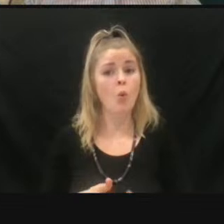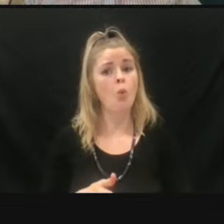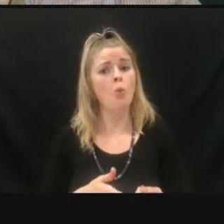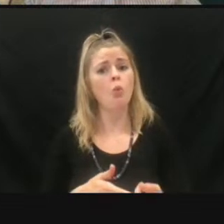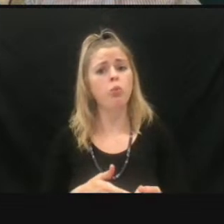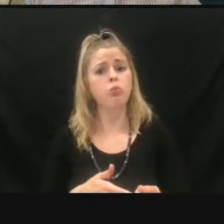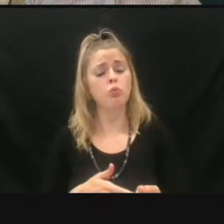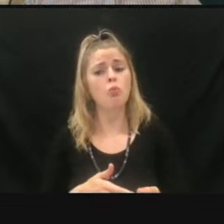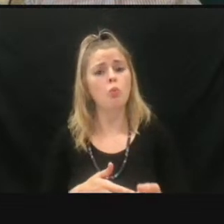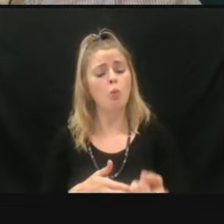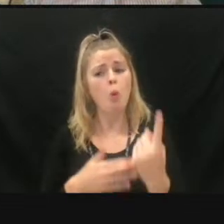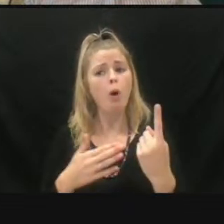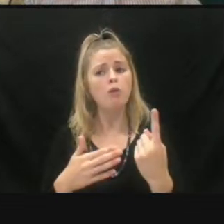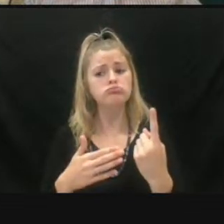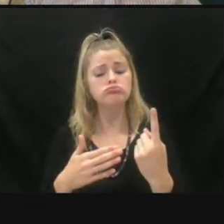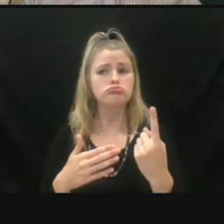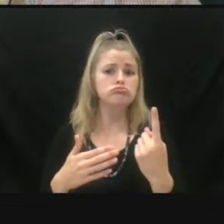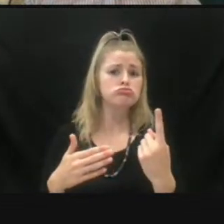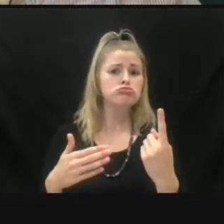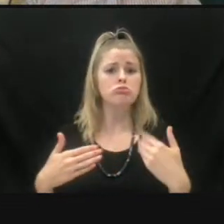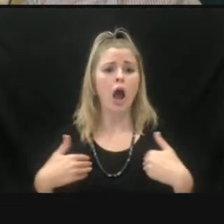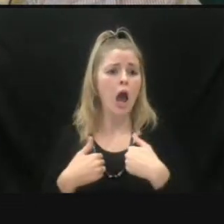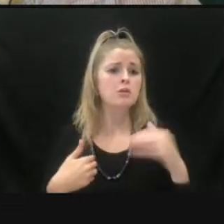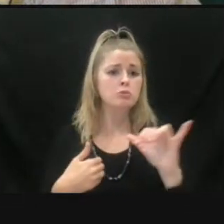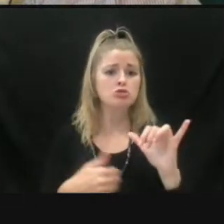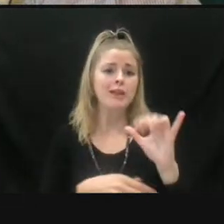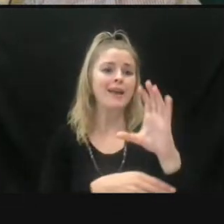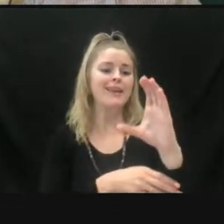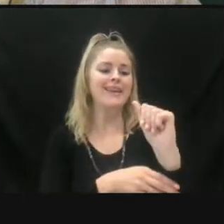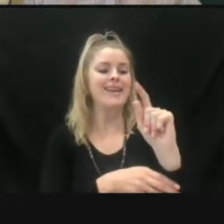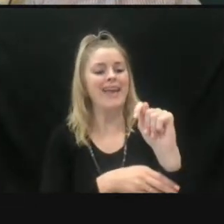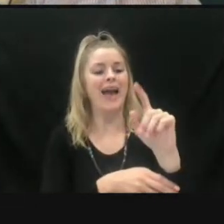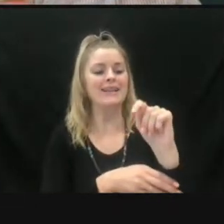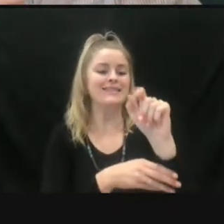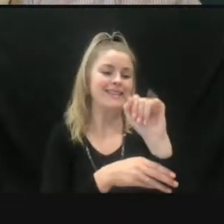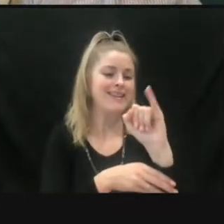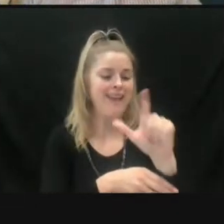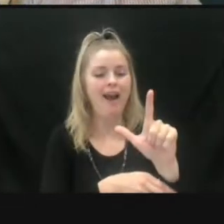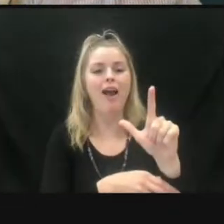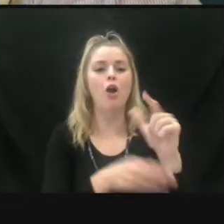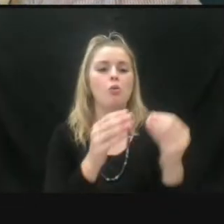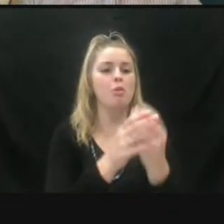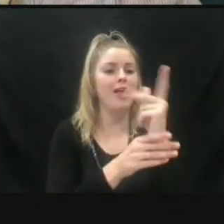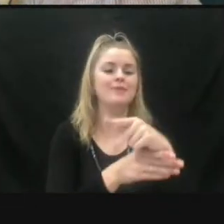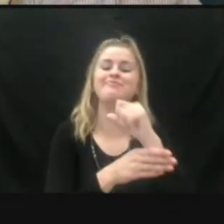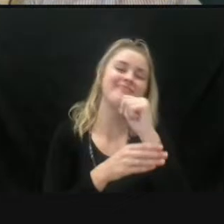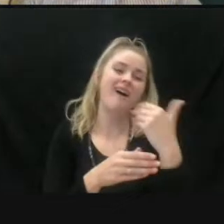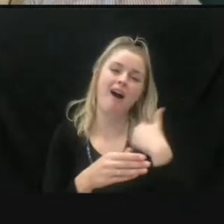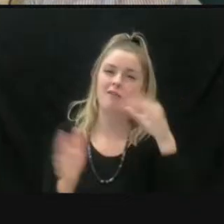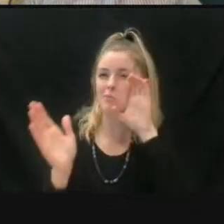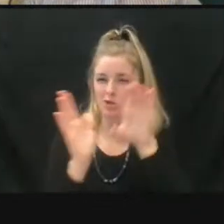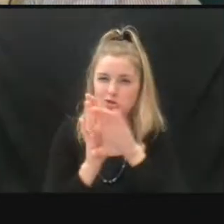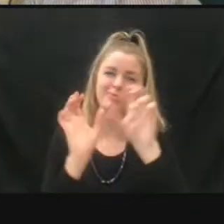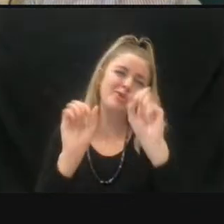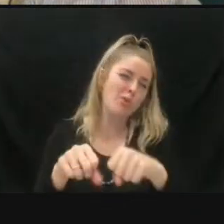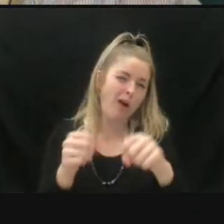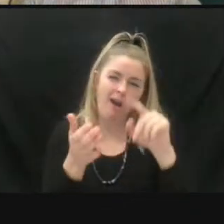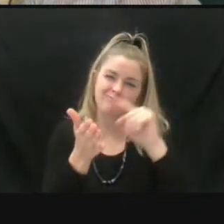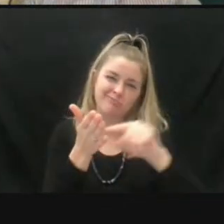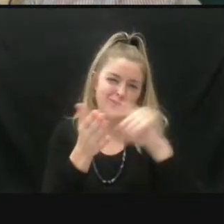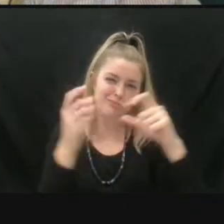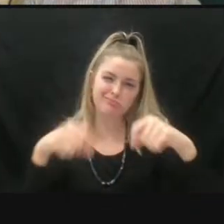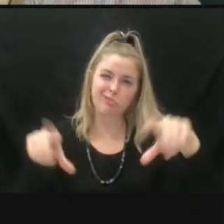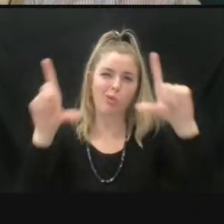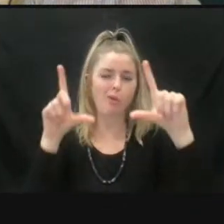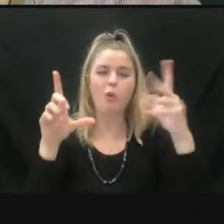prolific and now a shadow, such as the cattail plant, which we don't have an image here, but anybody can go onto Google and go and look up what